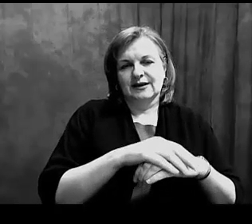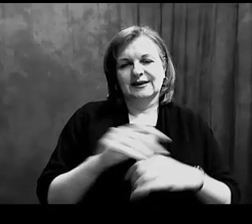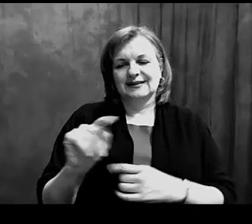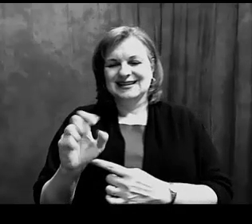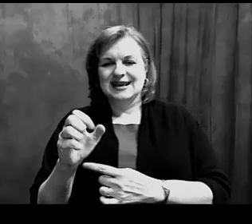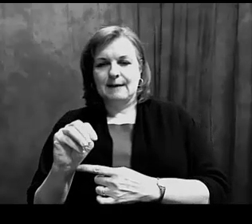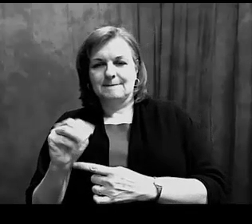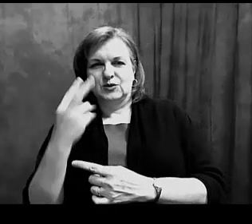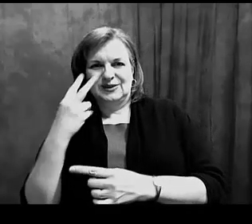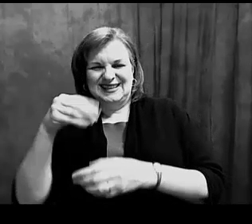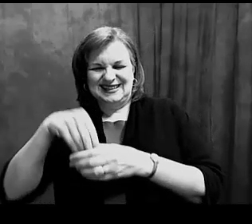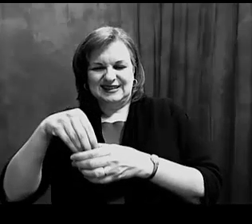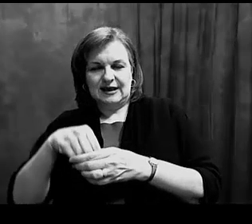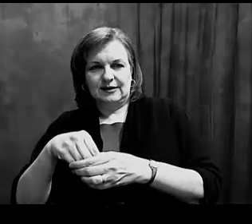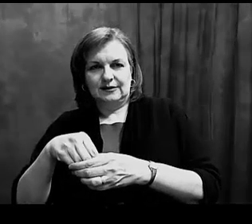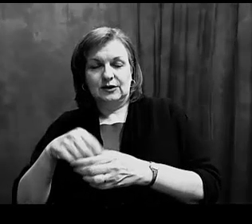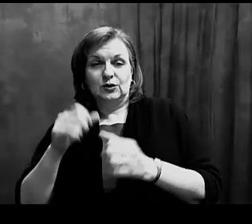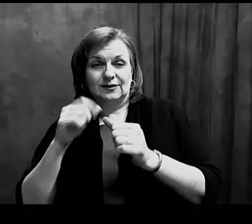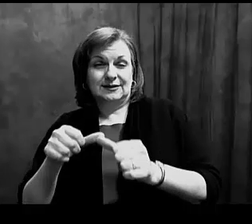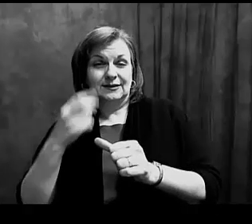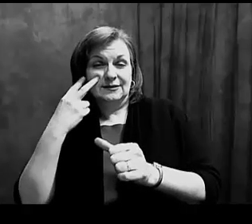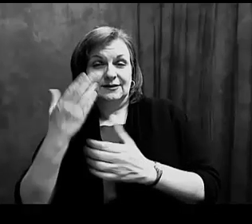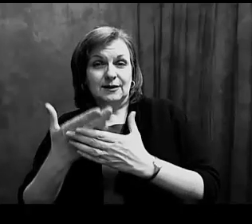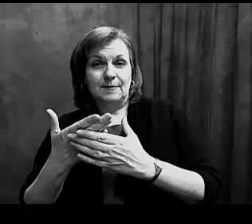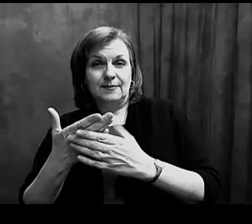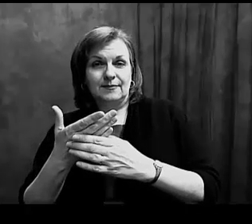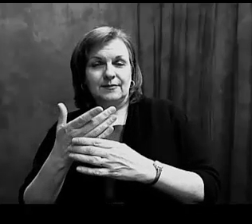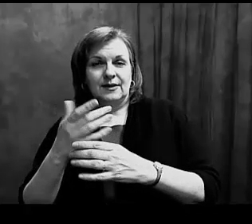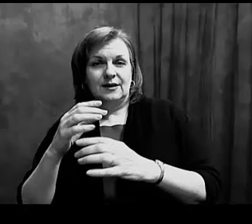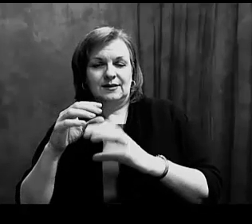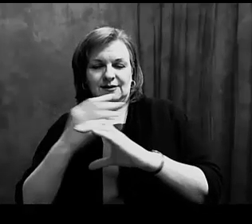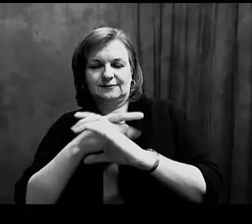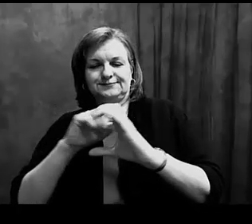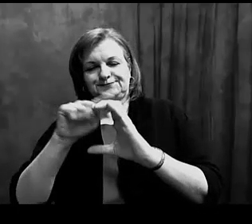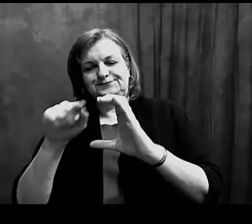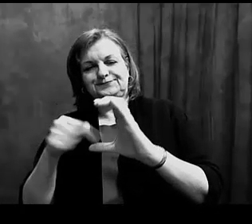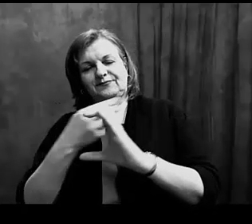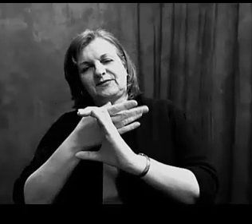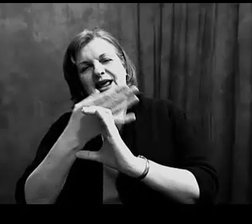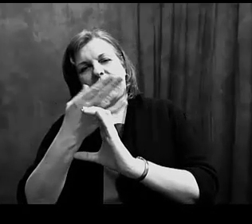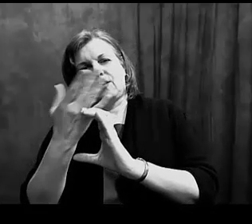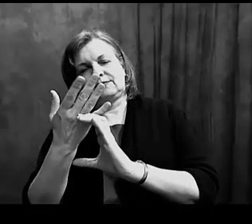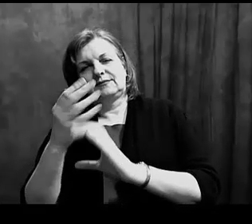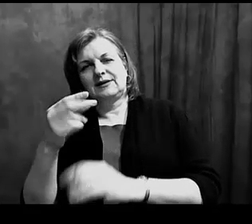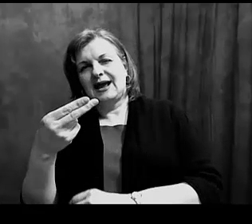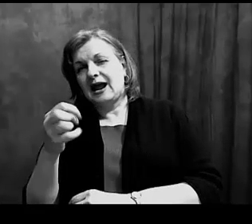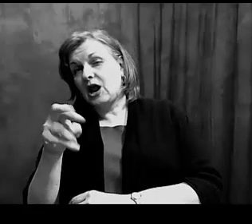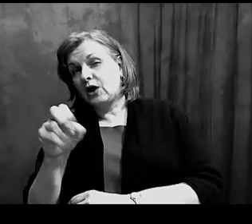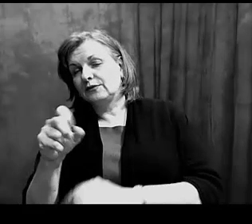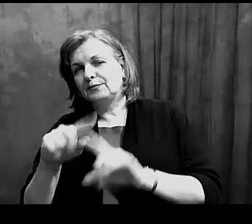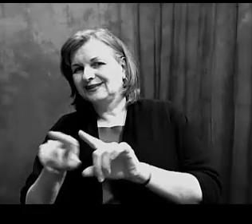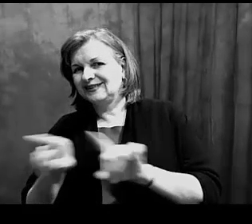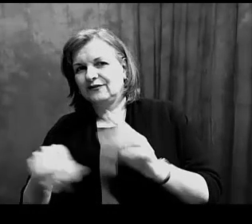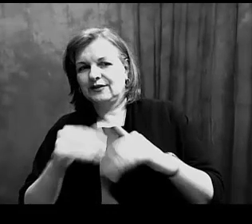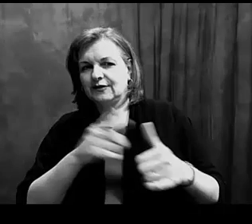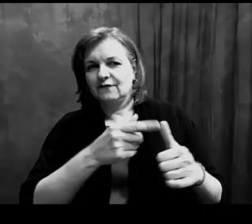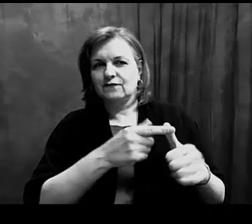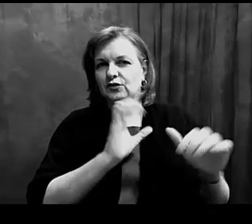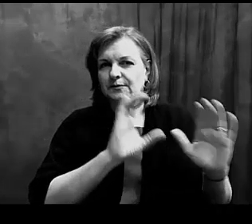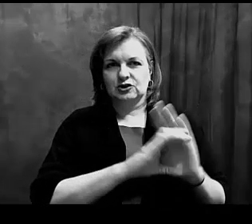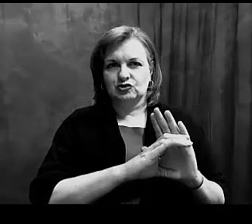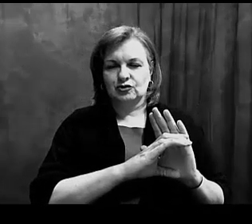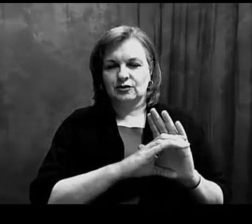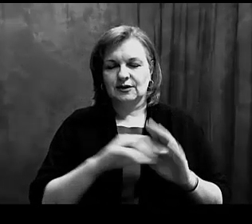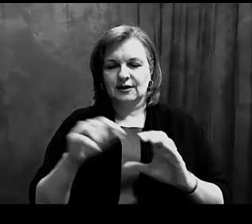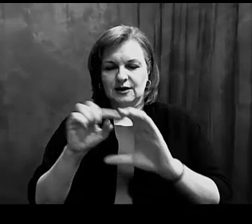between the SEM, the outside, and the TEM, the inside. So you still see some of those little hairs, but he certainly looks much